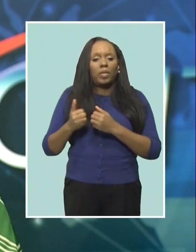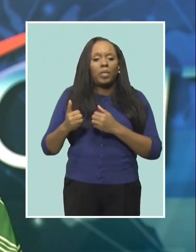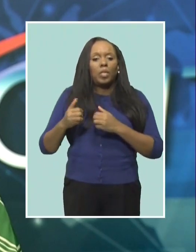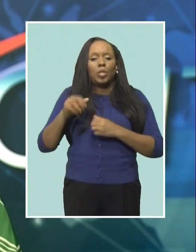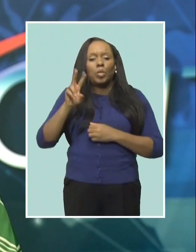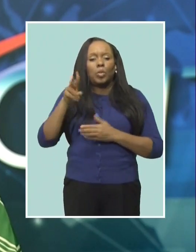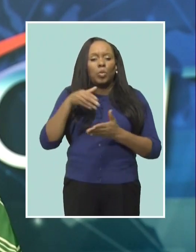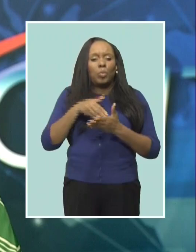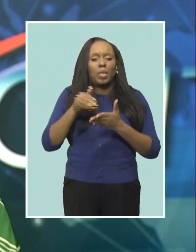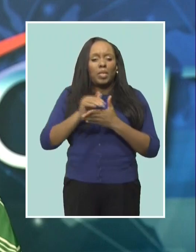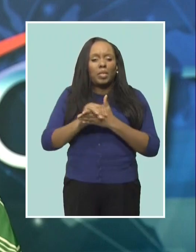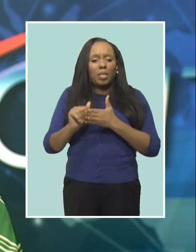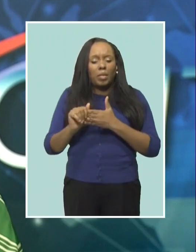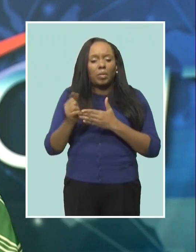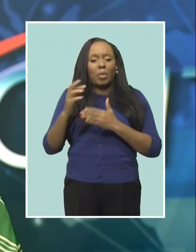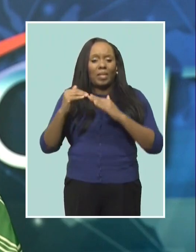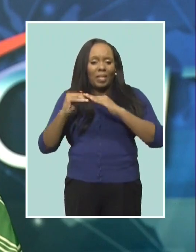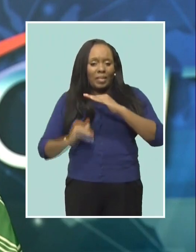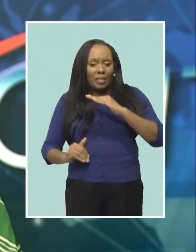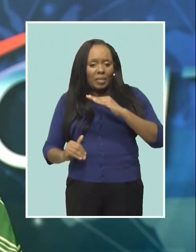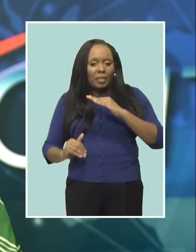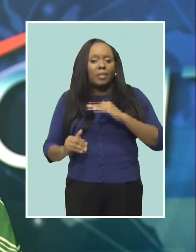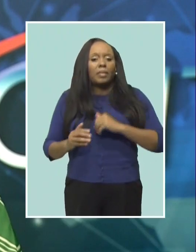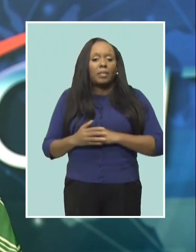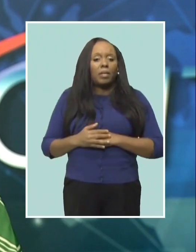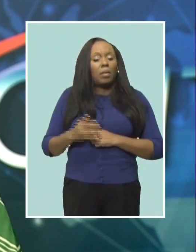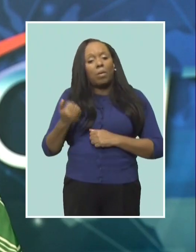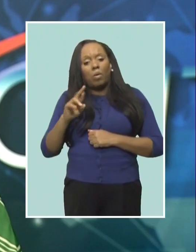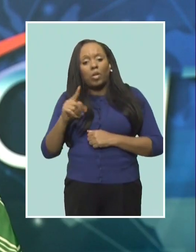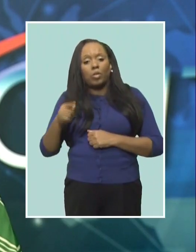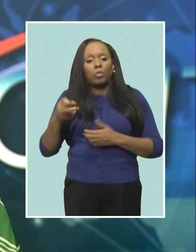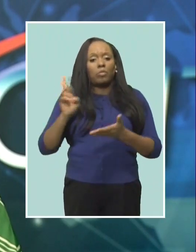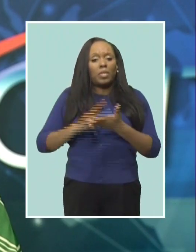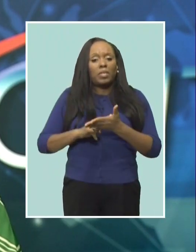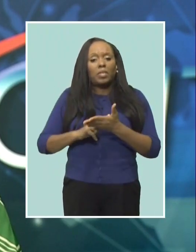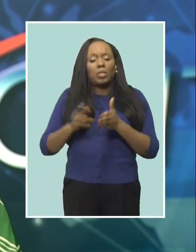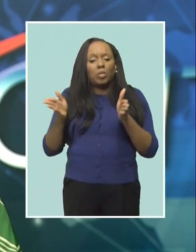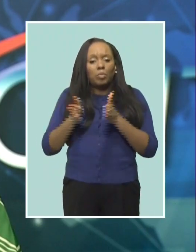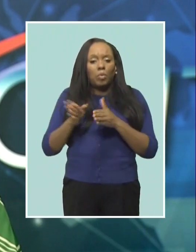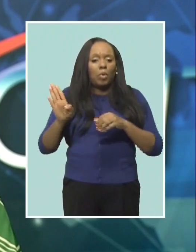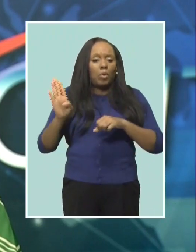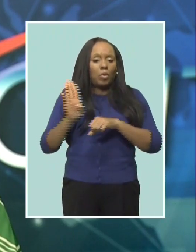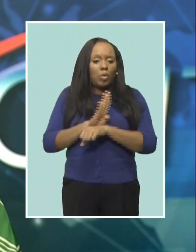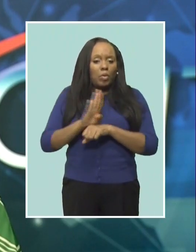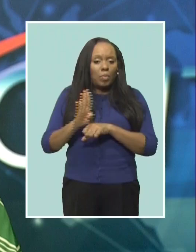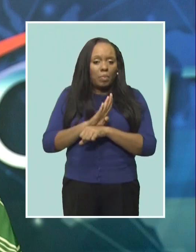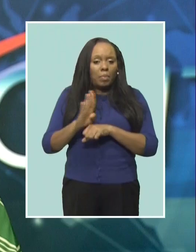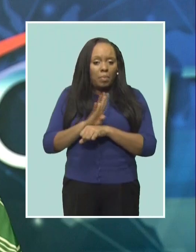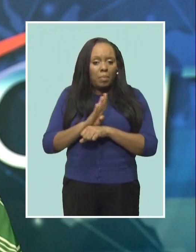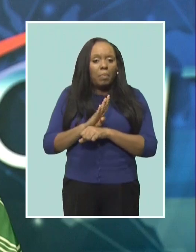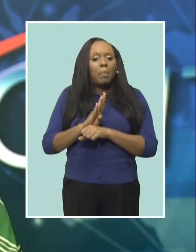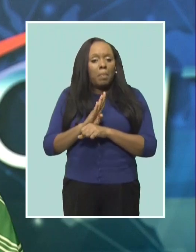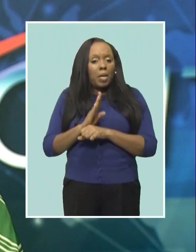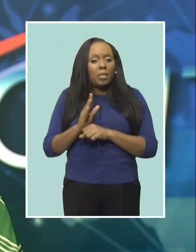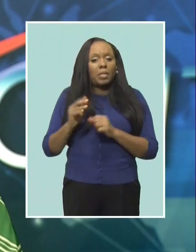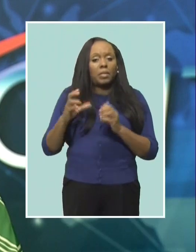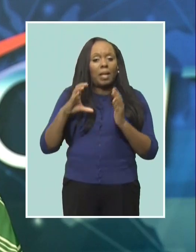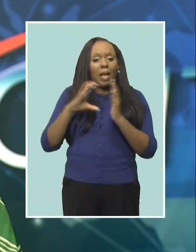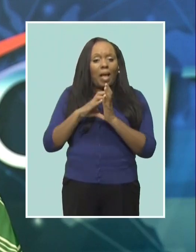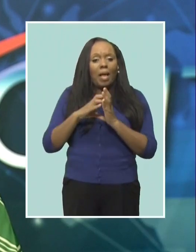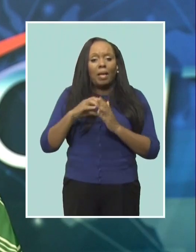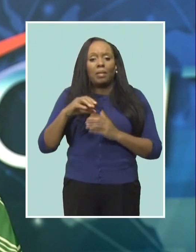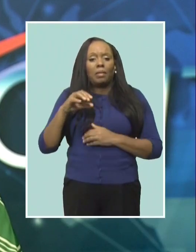of $2 million or less and which is registered as an approved small business under the Small Business Development Act,